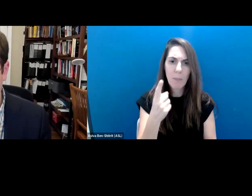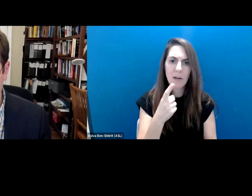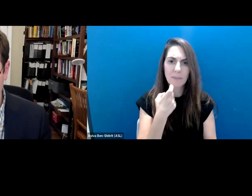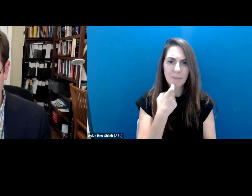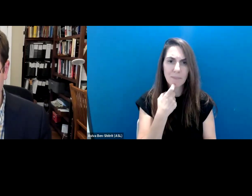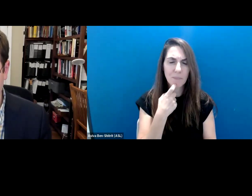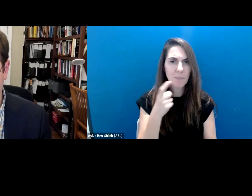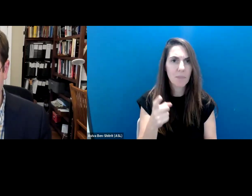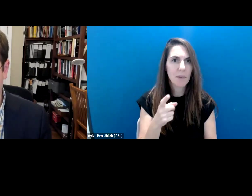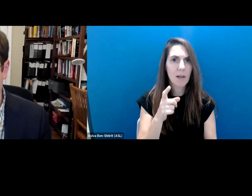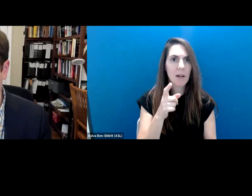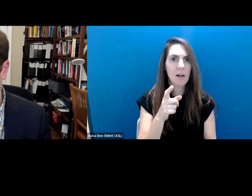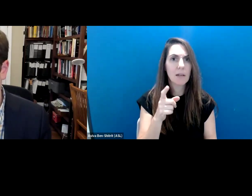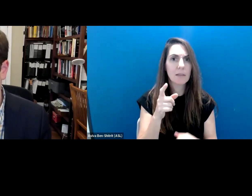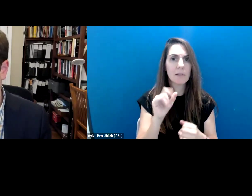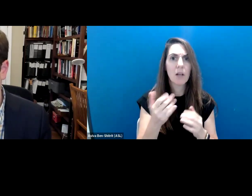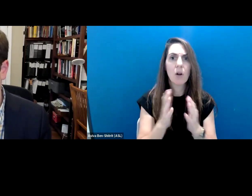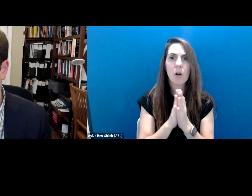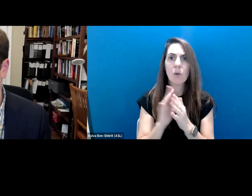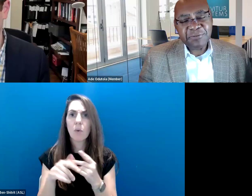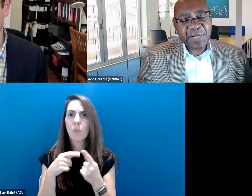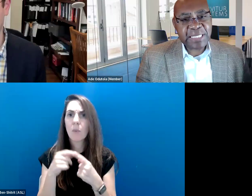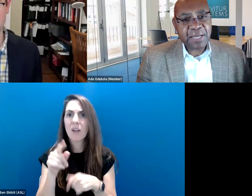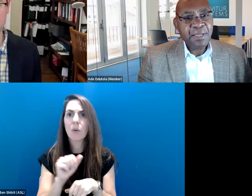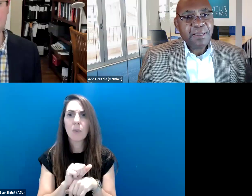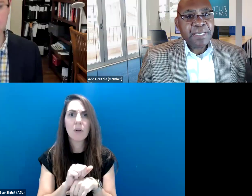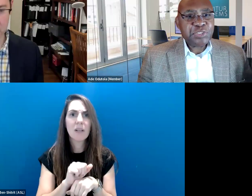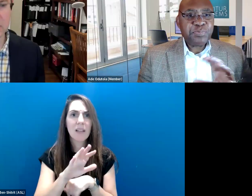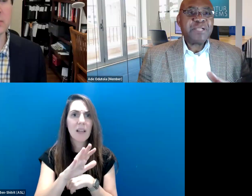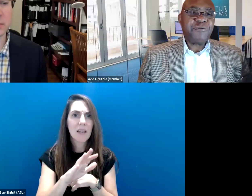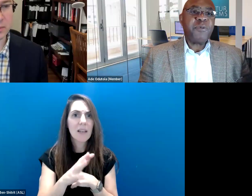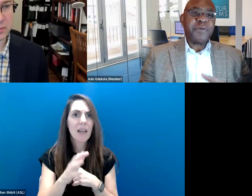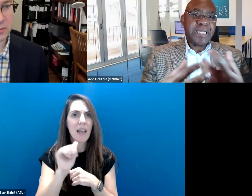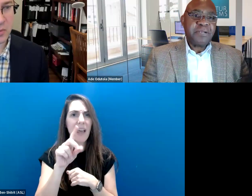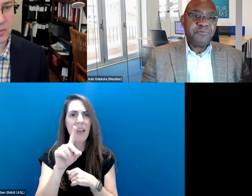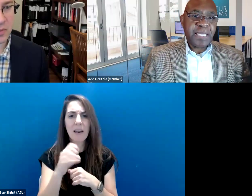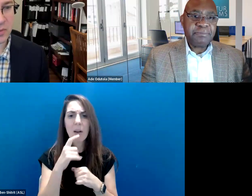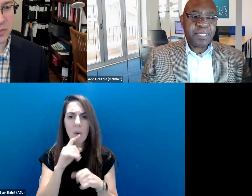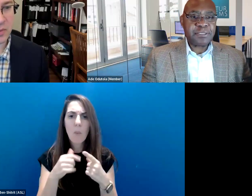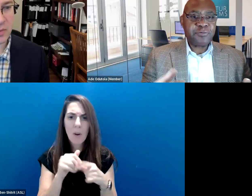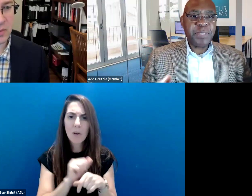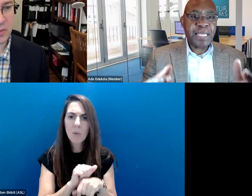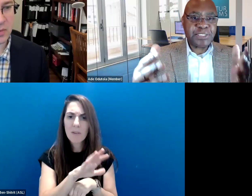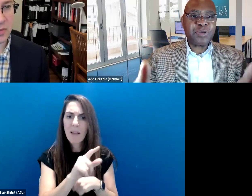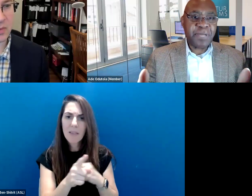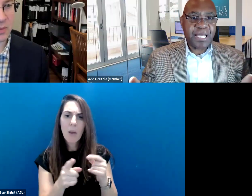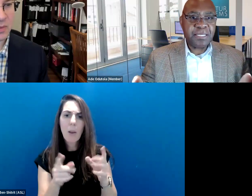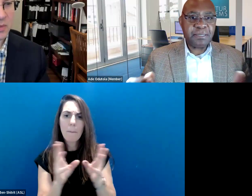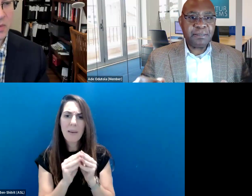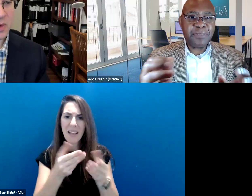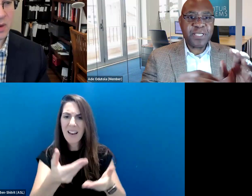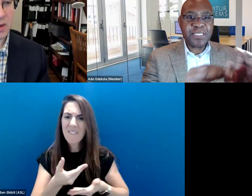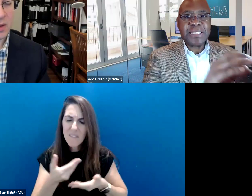that when you send meeting invites out, it should be in the form of a meeting invite, because for me, I just look